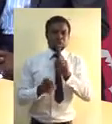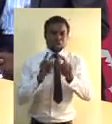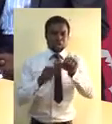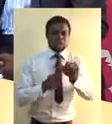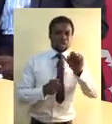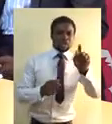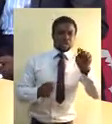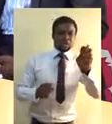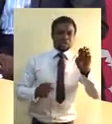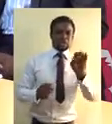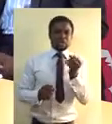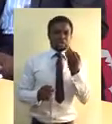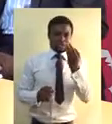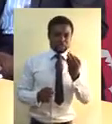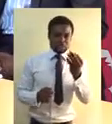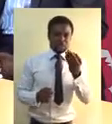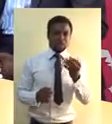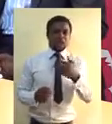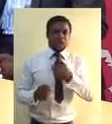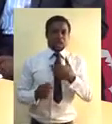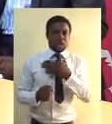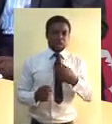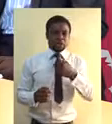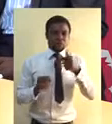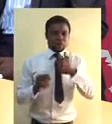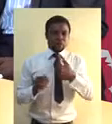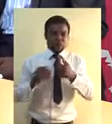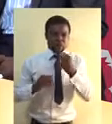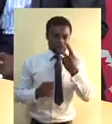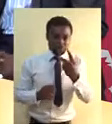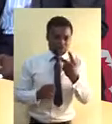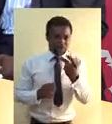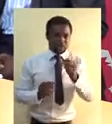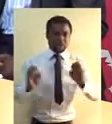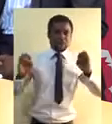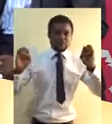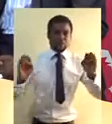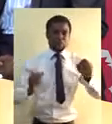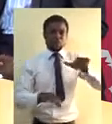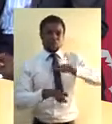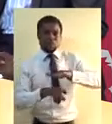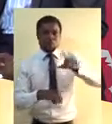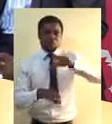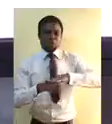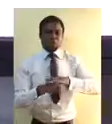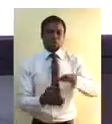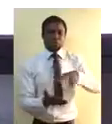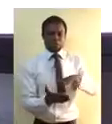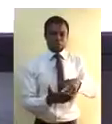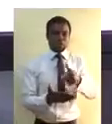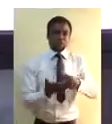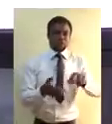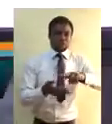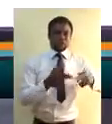can see the emphasis on reading and art. So this is not only for science students. Okay. So what's